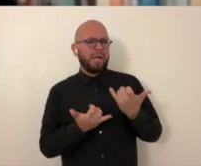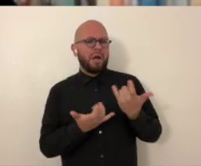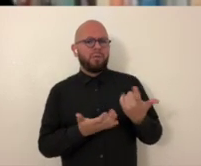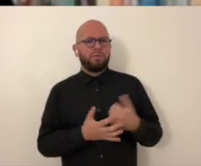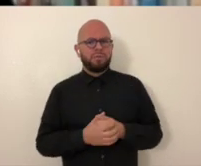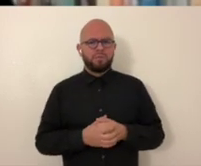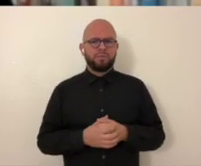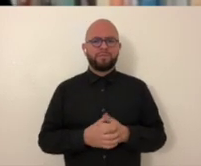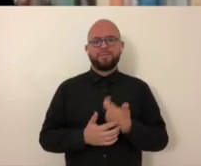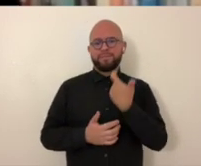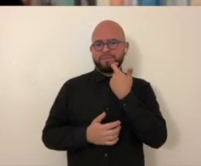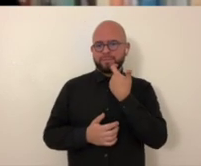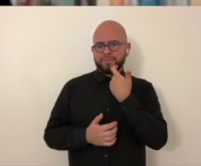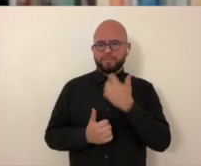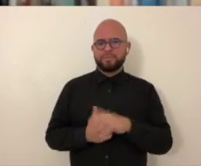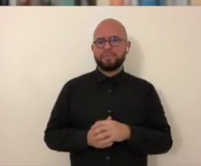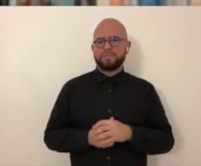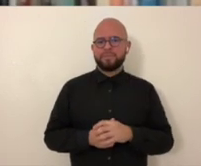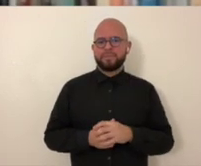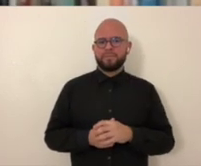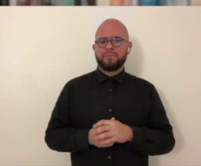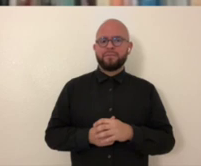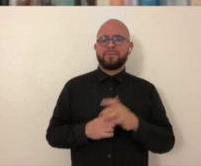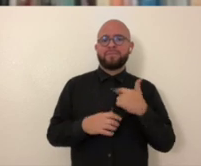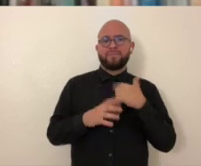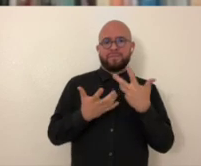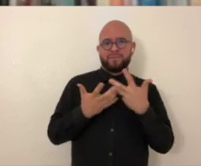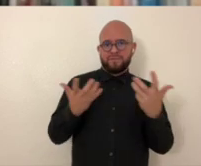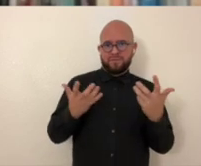What have you been working on now?